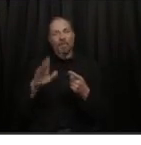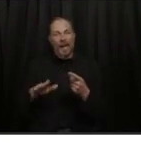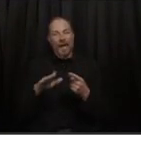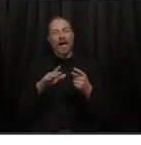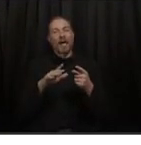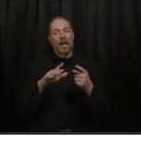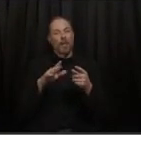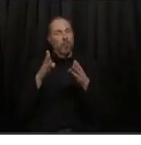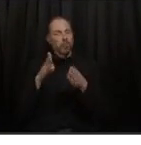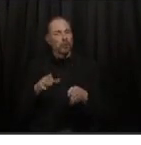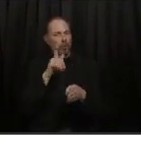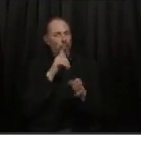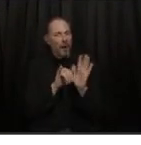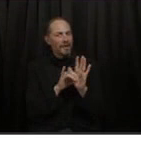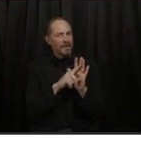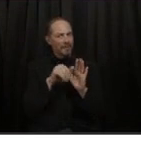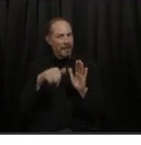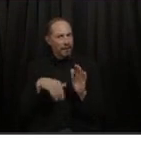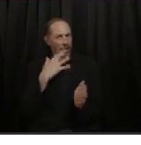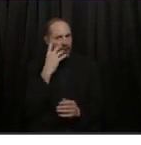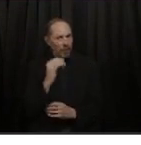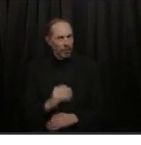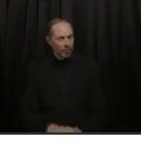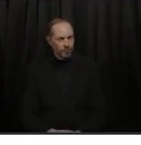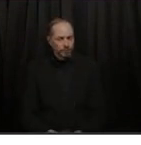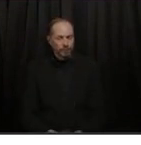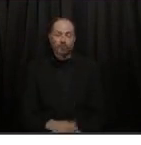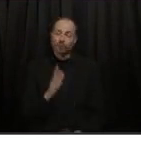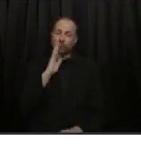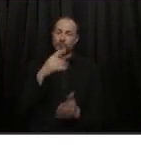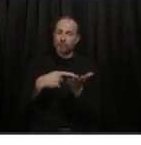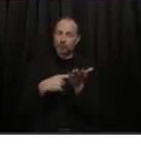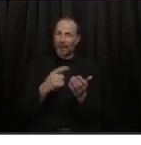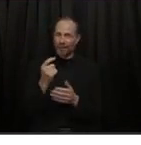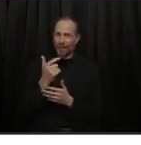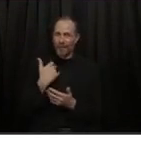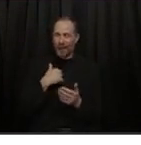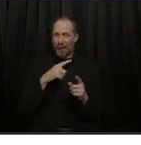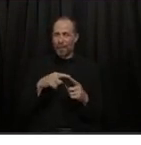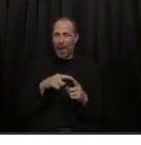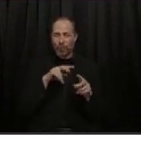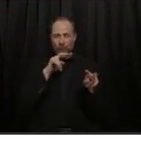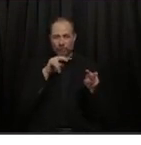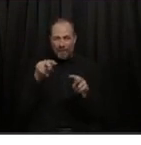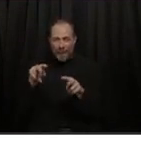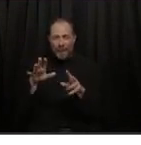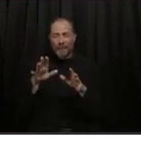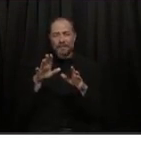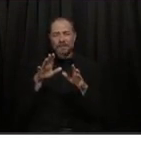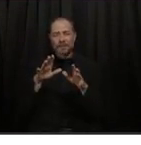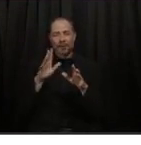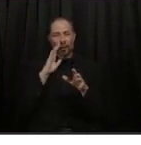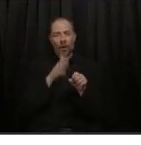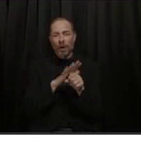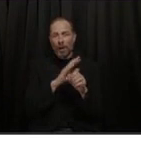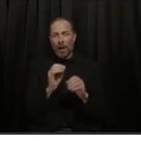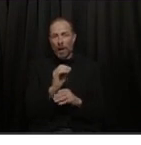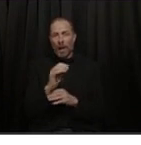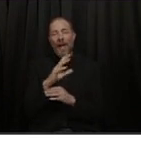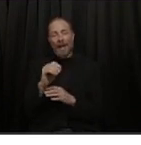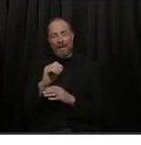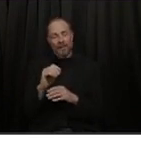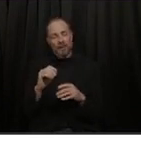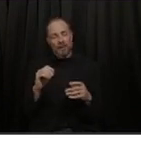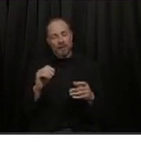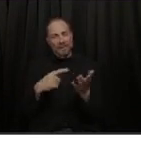has been identified here in Colorado, and then talk a little bit about surveillance for the Omicron variant and COVID-19 here in the state, and talk a little bit